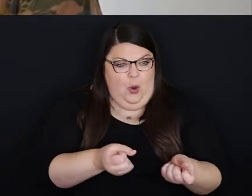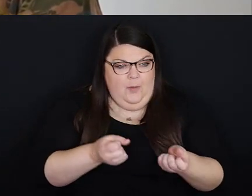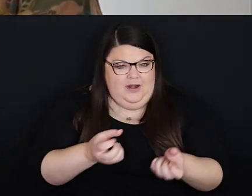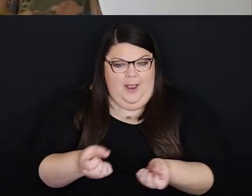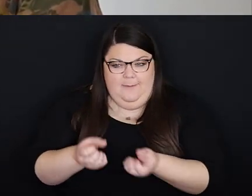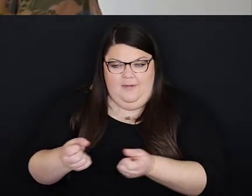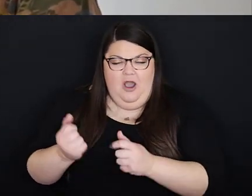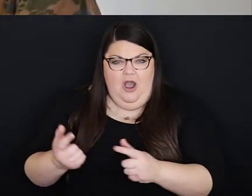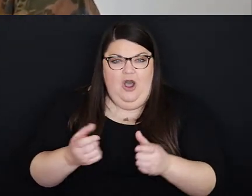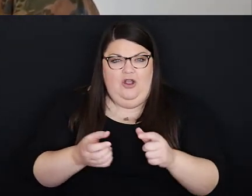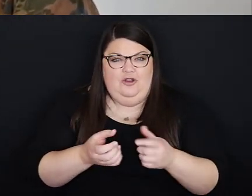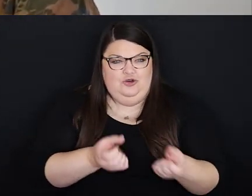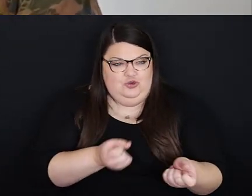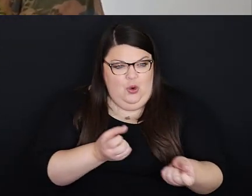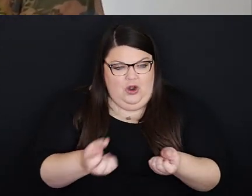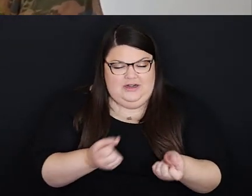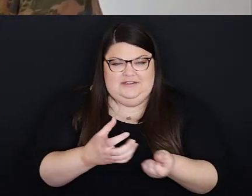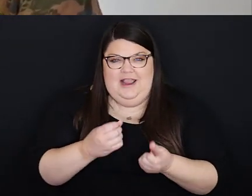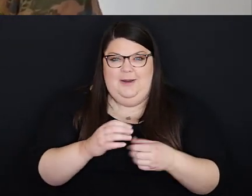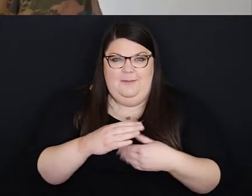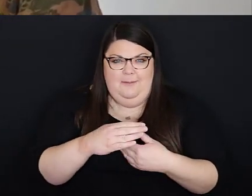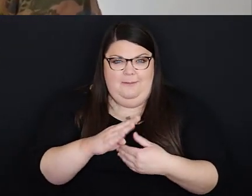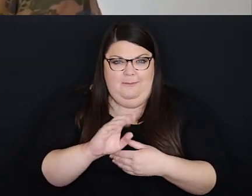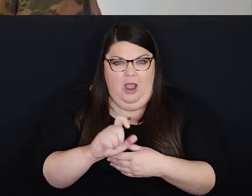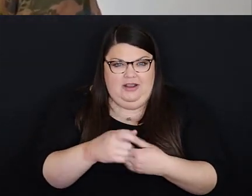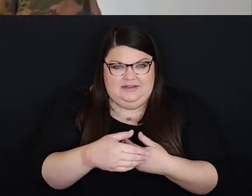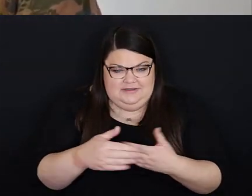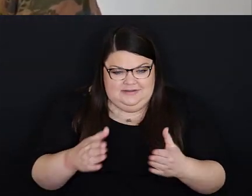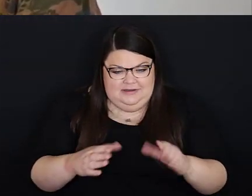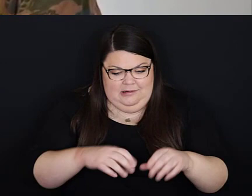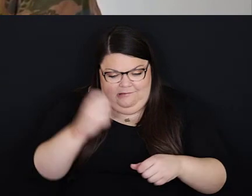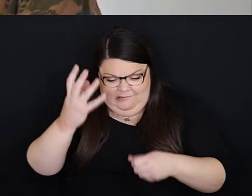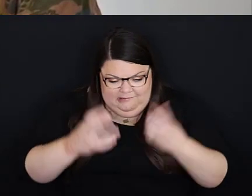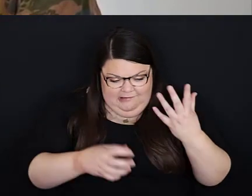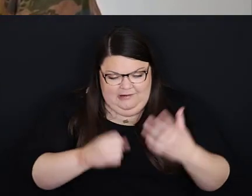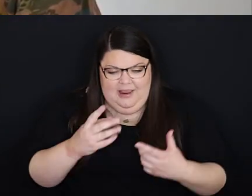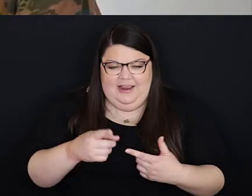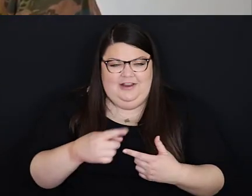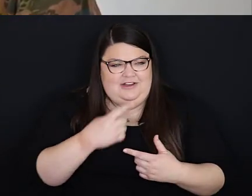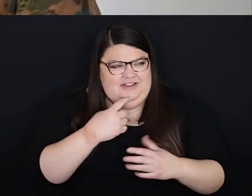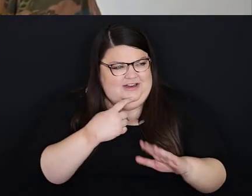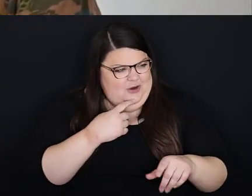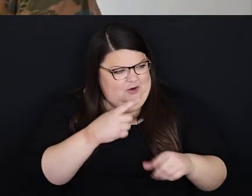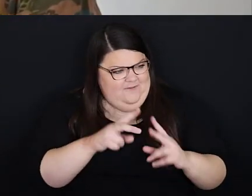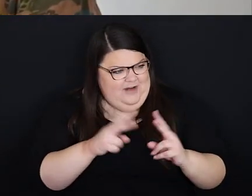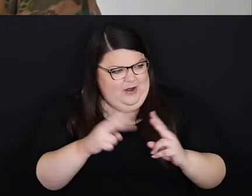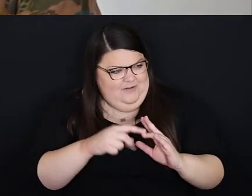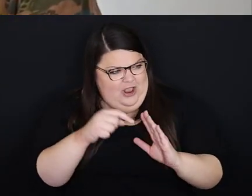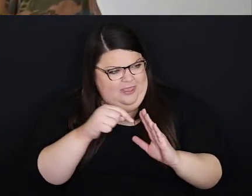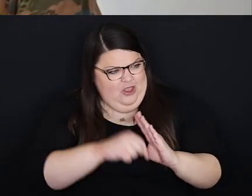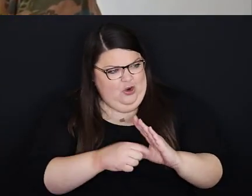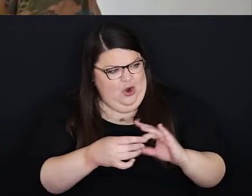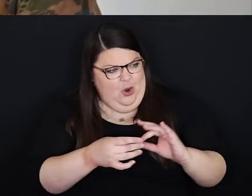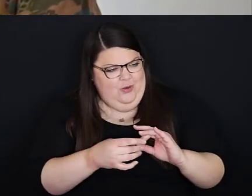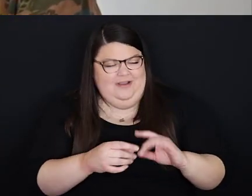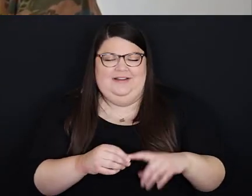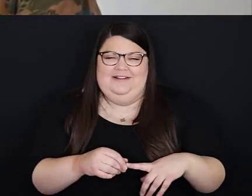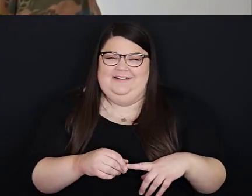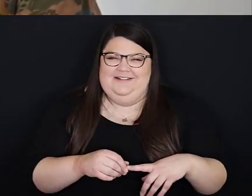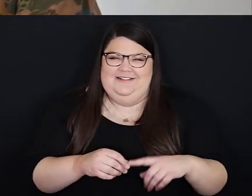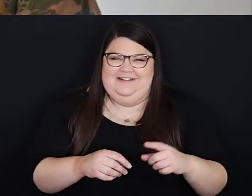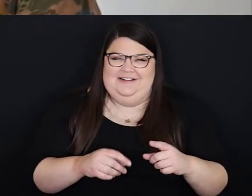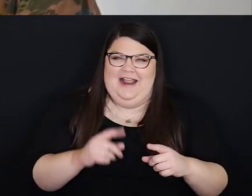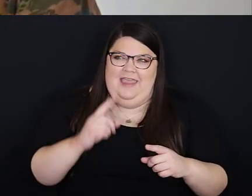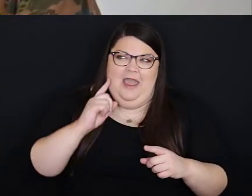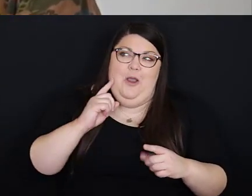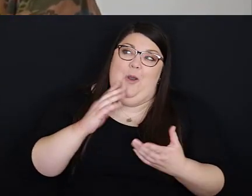your home studio. At one point, she remarked that I was very thorough, and I sort of took it as a compliment, but she was definitely just making a